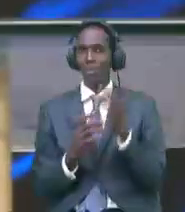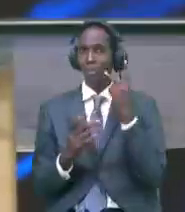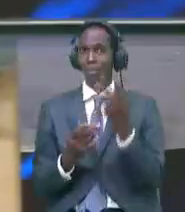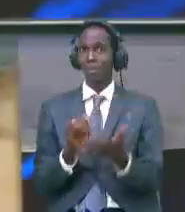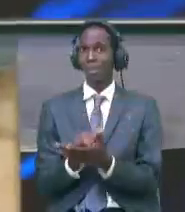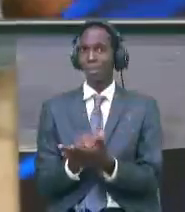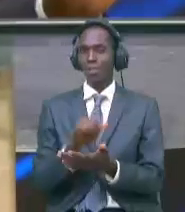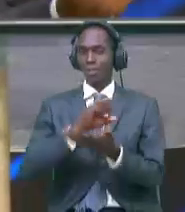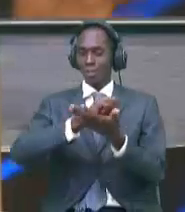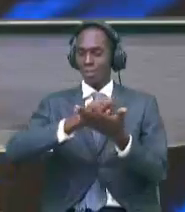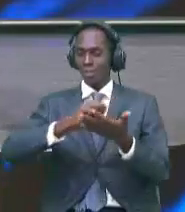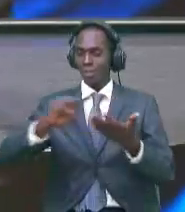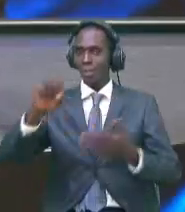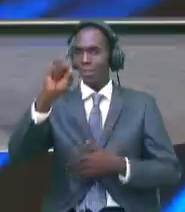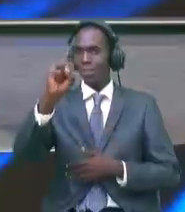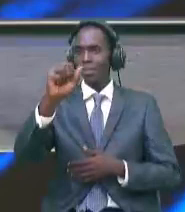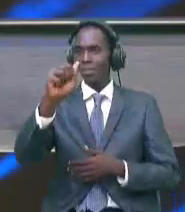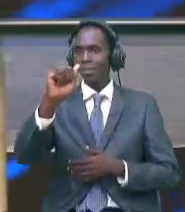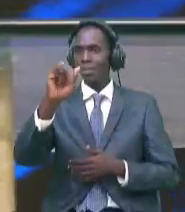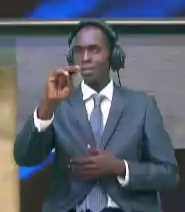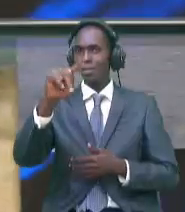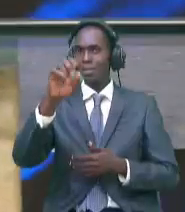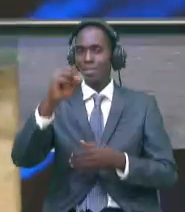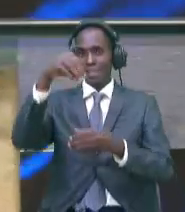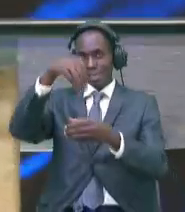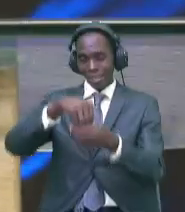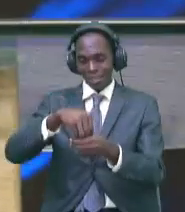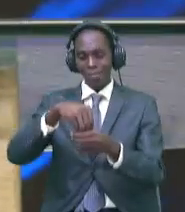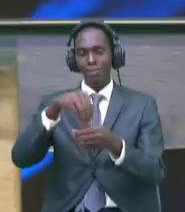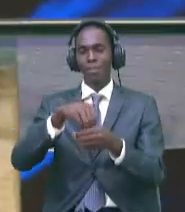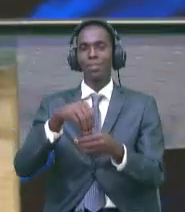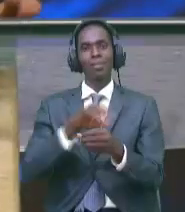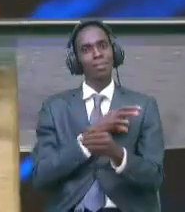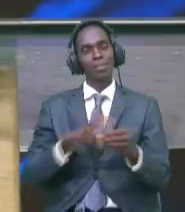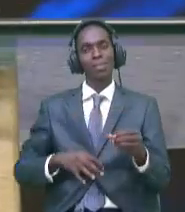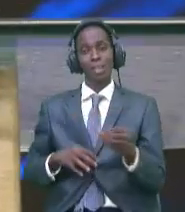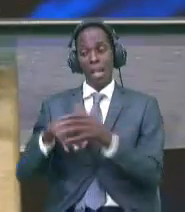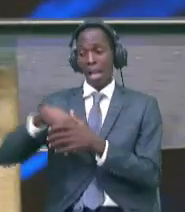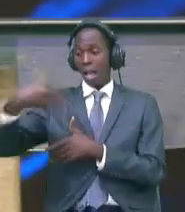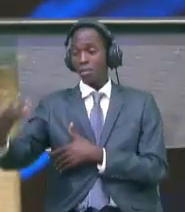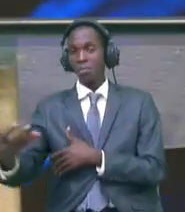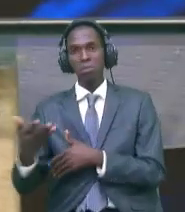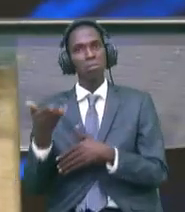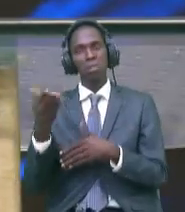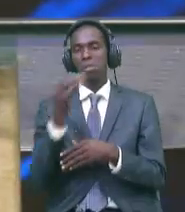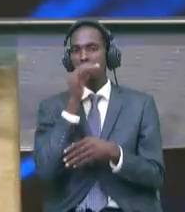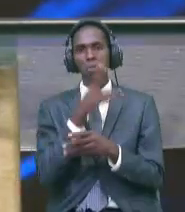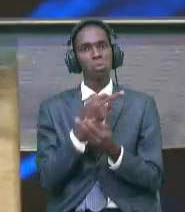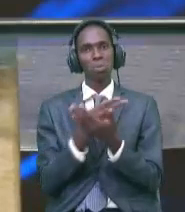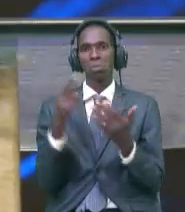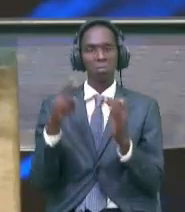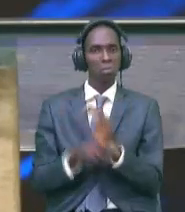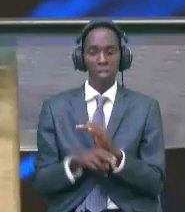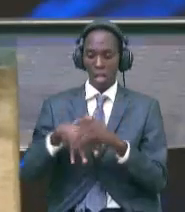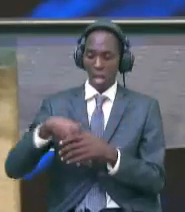Jesus. Outside Christ, there is no saint. Outside Christ, there's no righteous